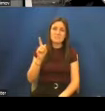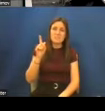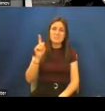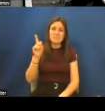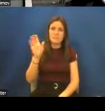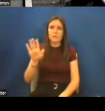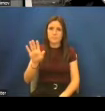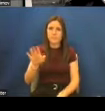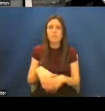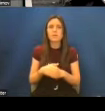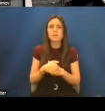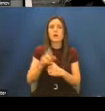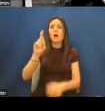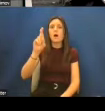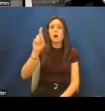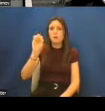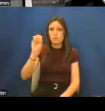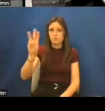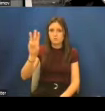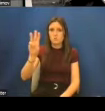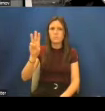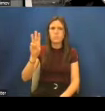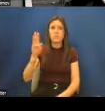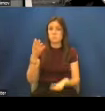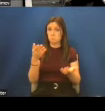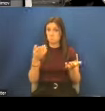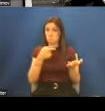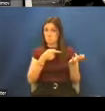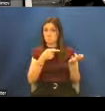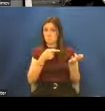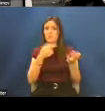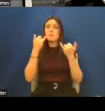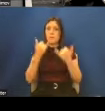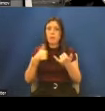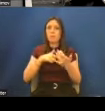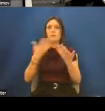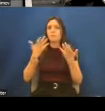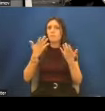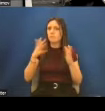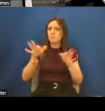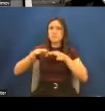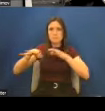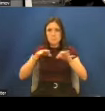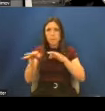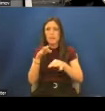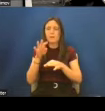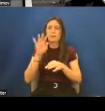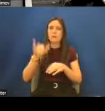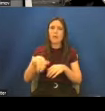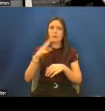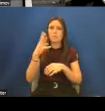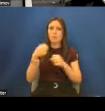Oh, there we go. ROW. Okay, so anything weird on this one now that you know about the 4 years, 9 months? I mean, like anything concerning